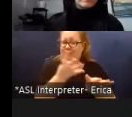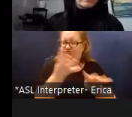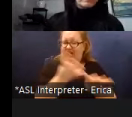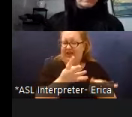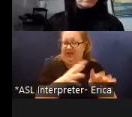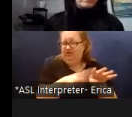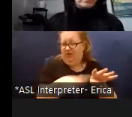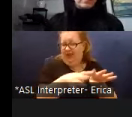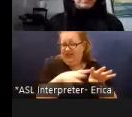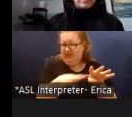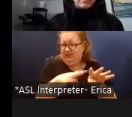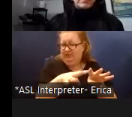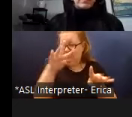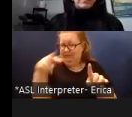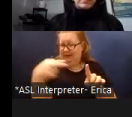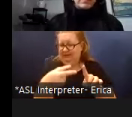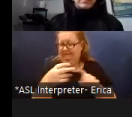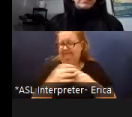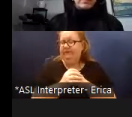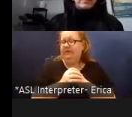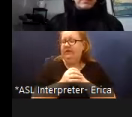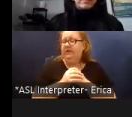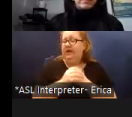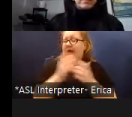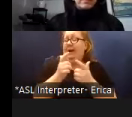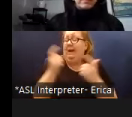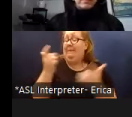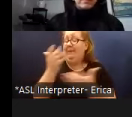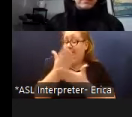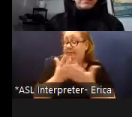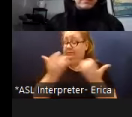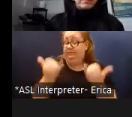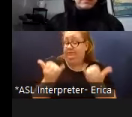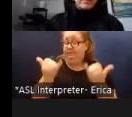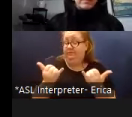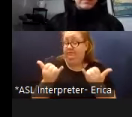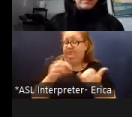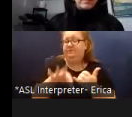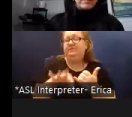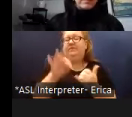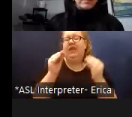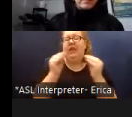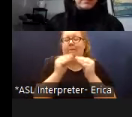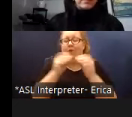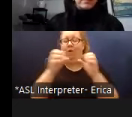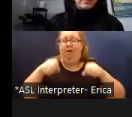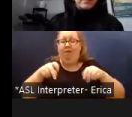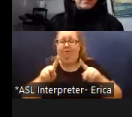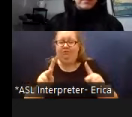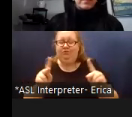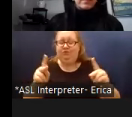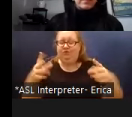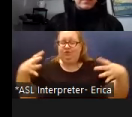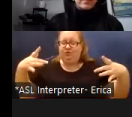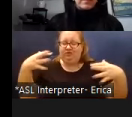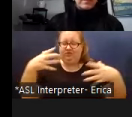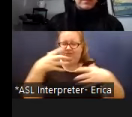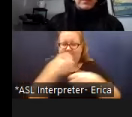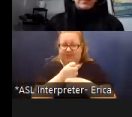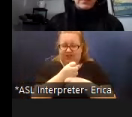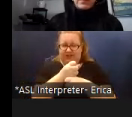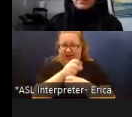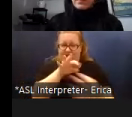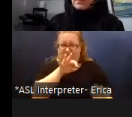perspective. And a big component of this is finding more opportunities to consolidate and